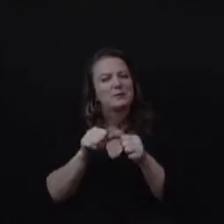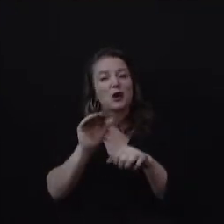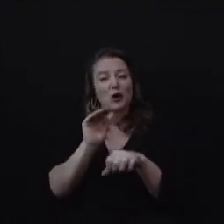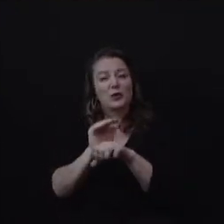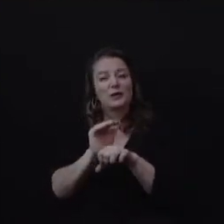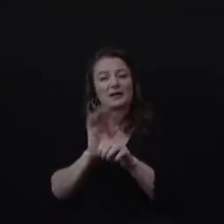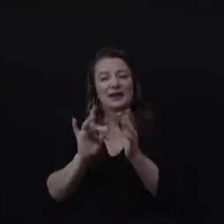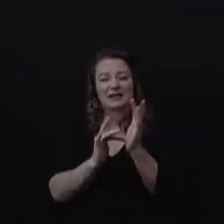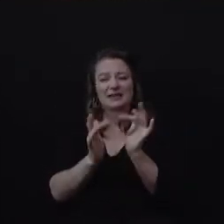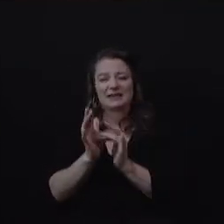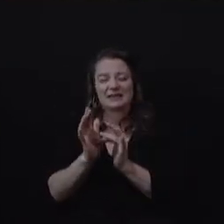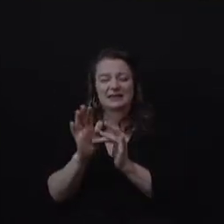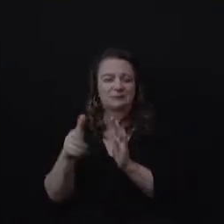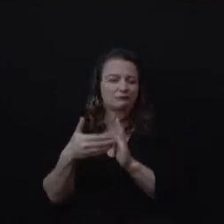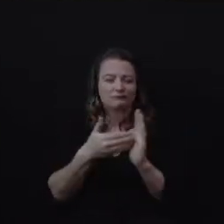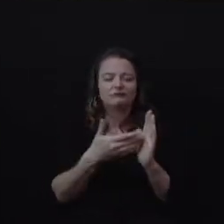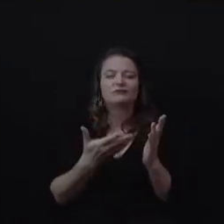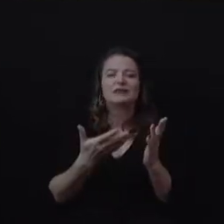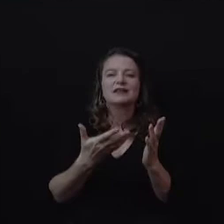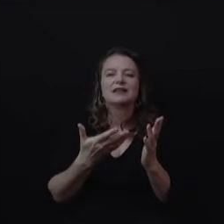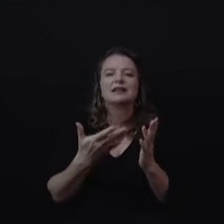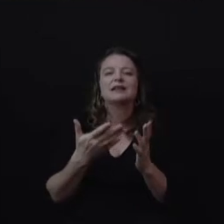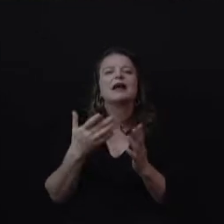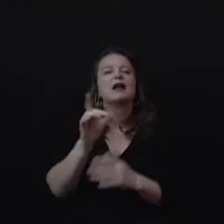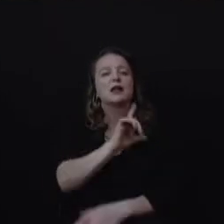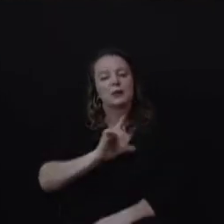Lord took bread,